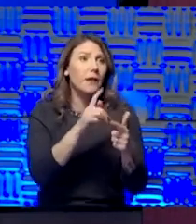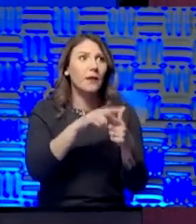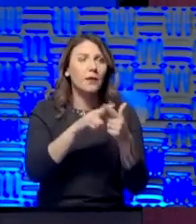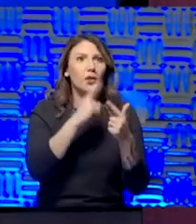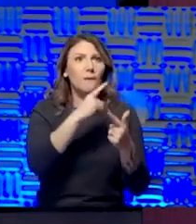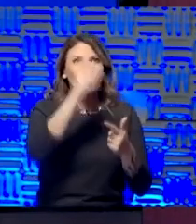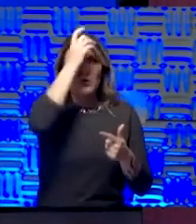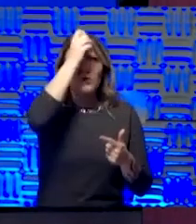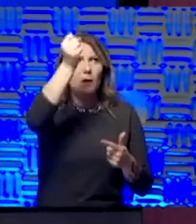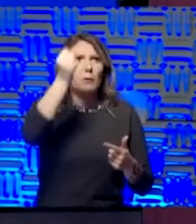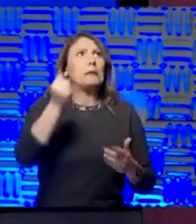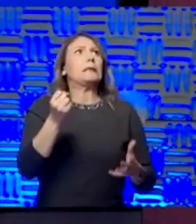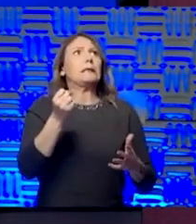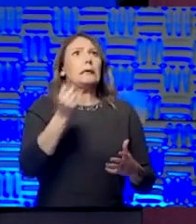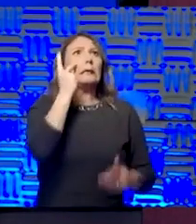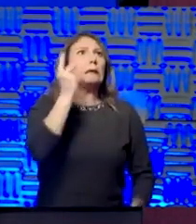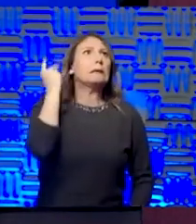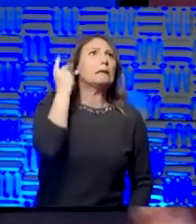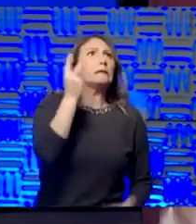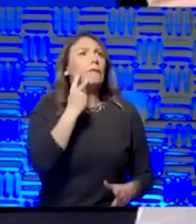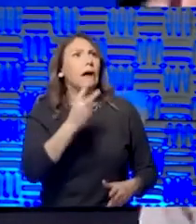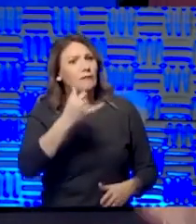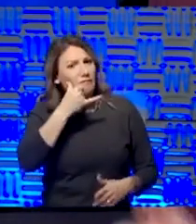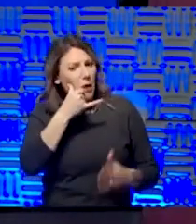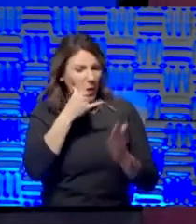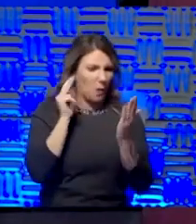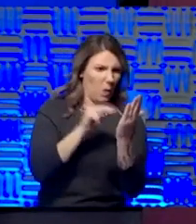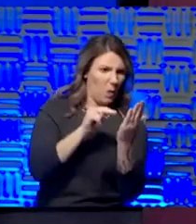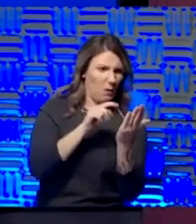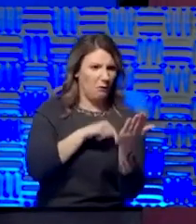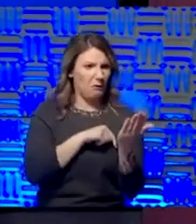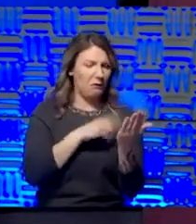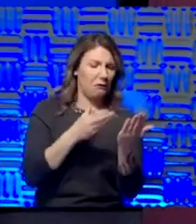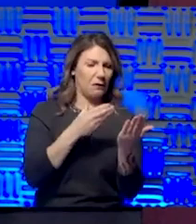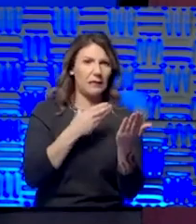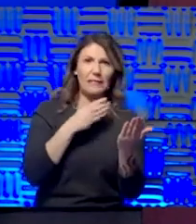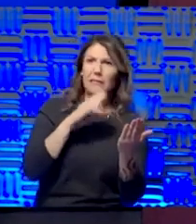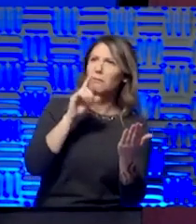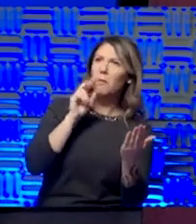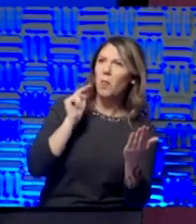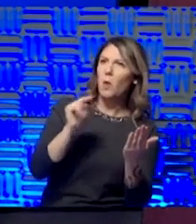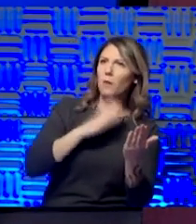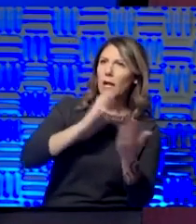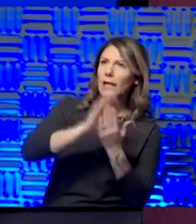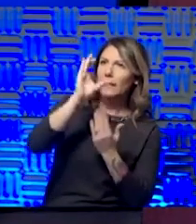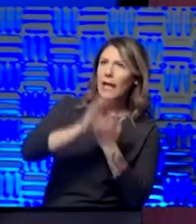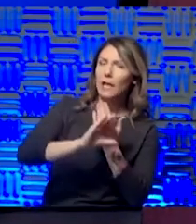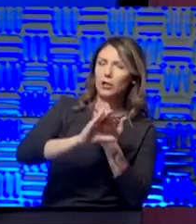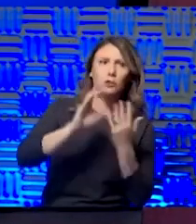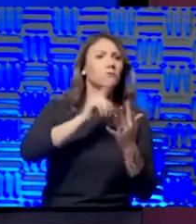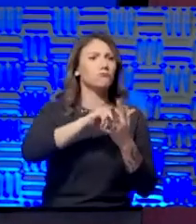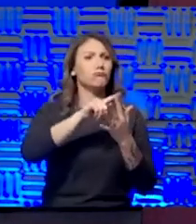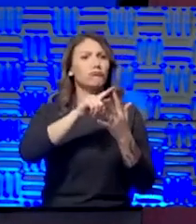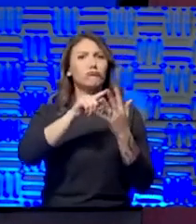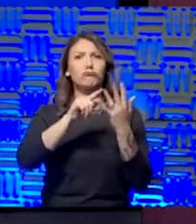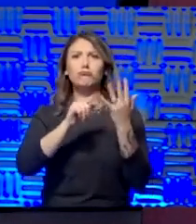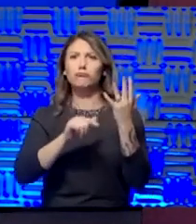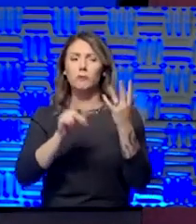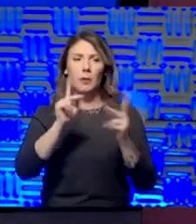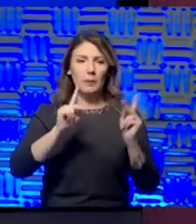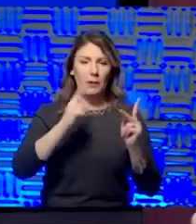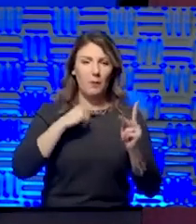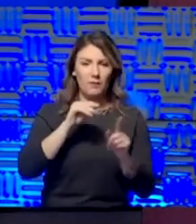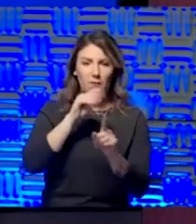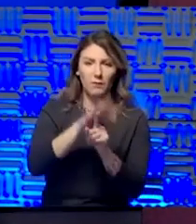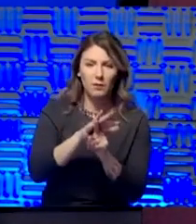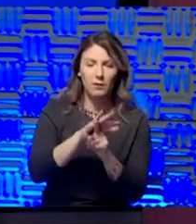your memory, through your phone log, through your where you've been, look at your calendar, do whatever, and start thinking, okay, these are the things I've been, the people I've been around,